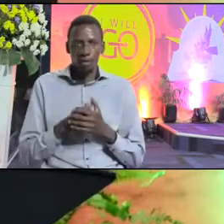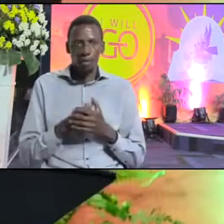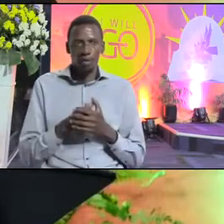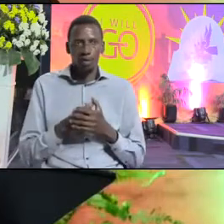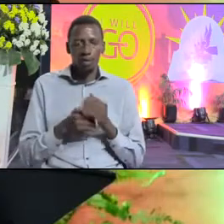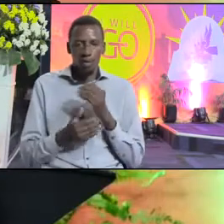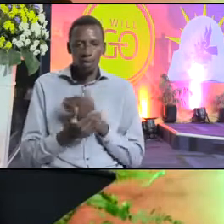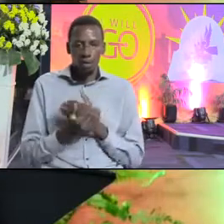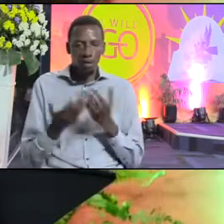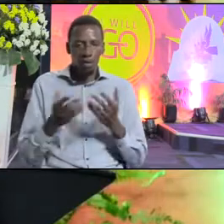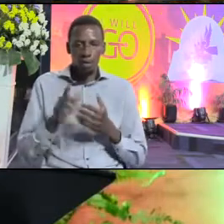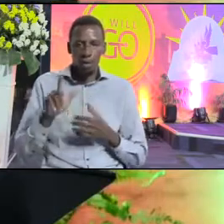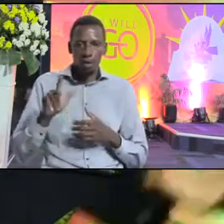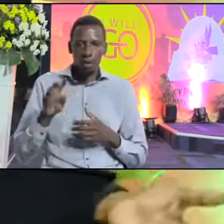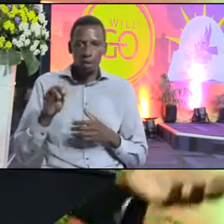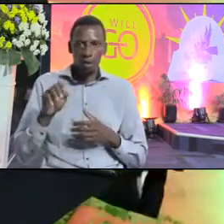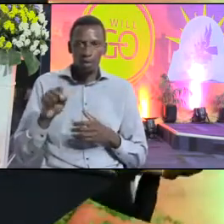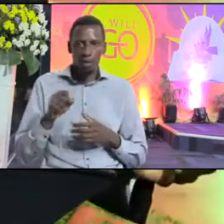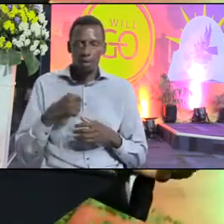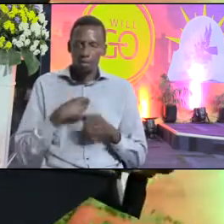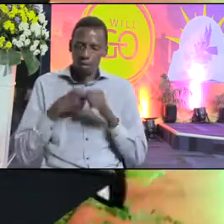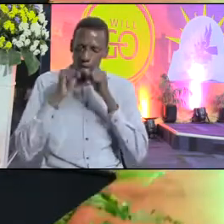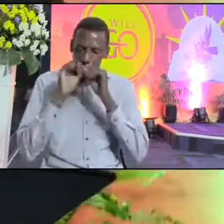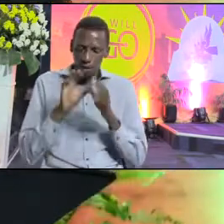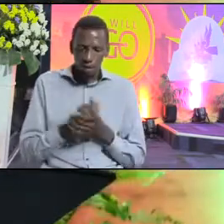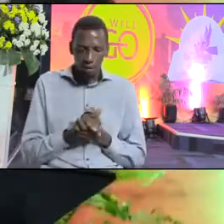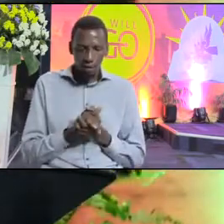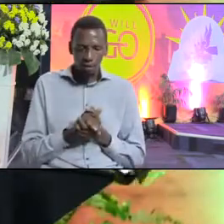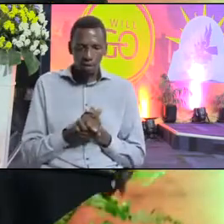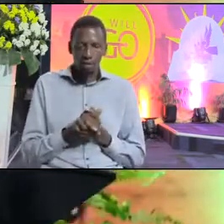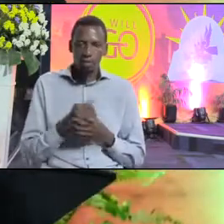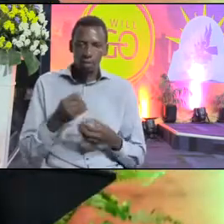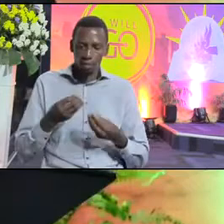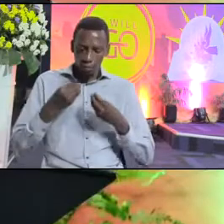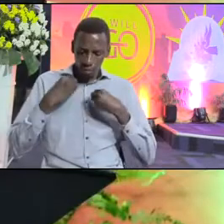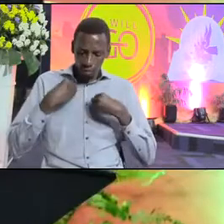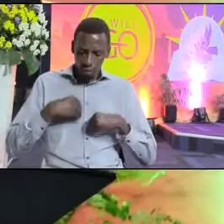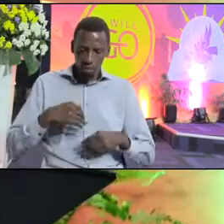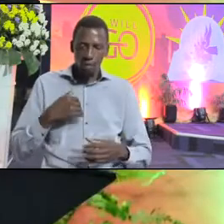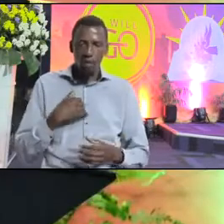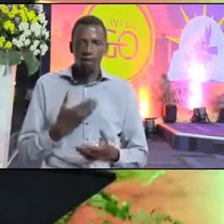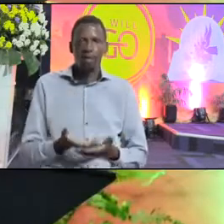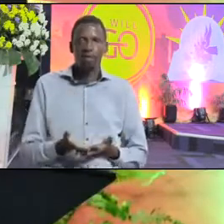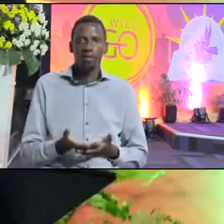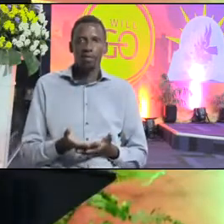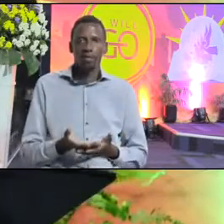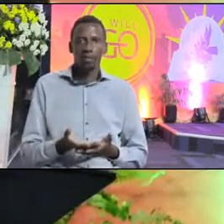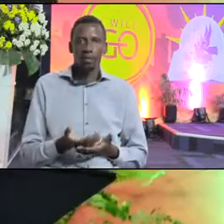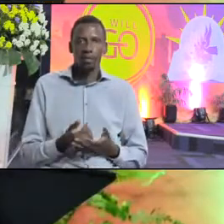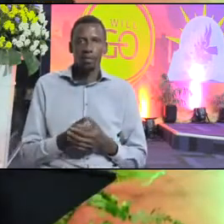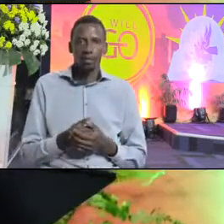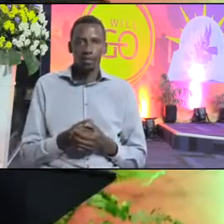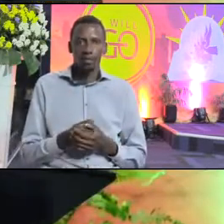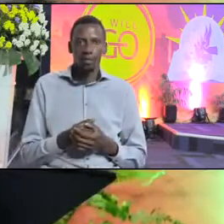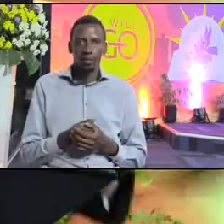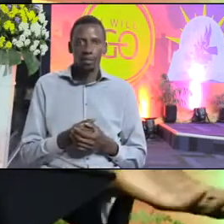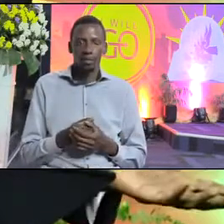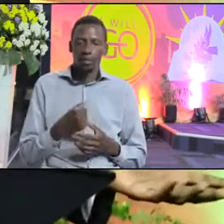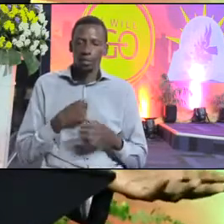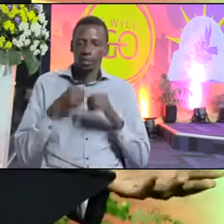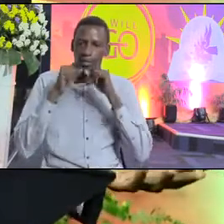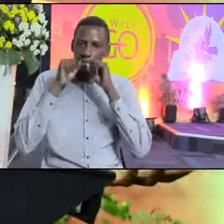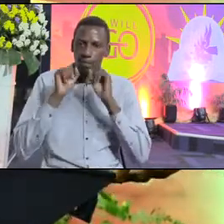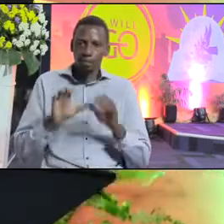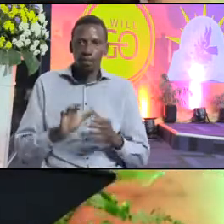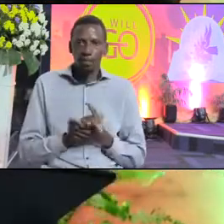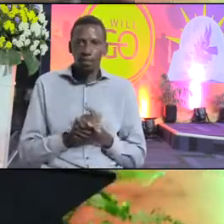LMS. Hello. I'm blessed. I have clothes to put on. Come on with me now. I'm